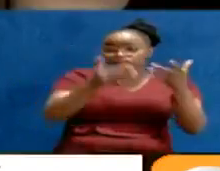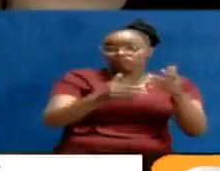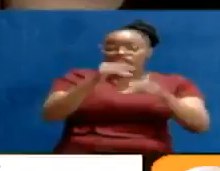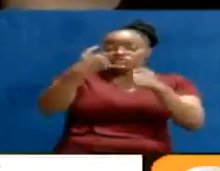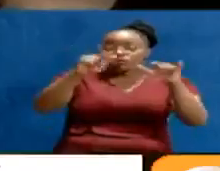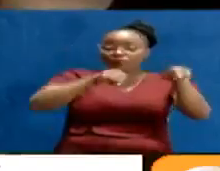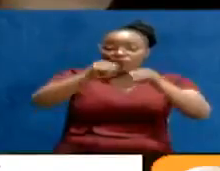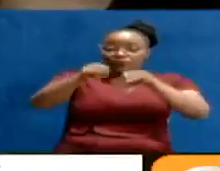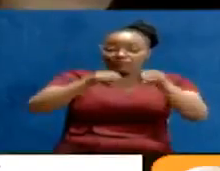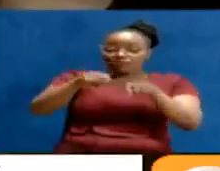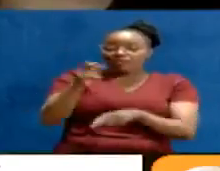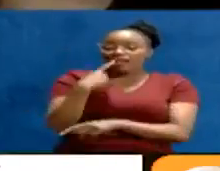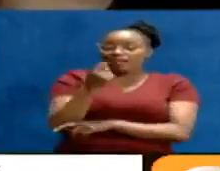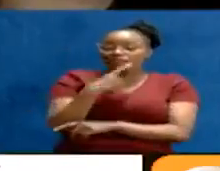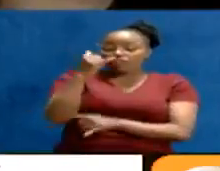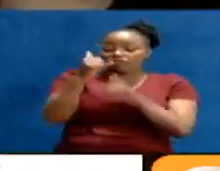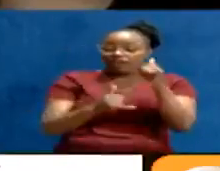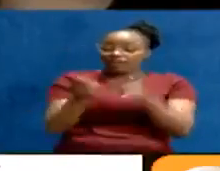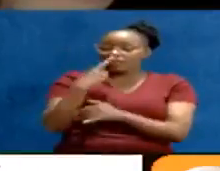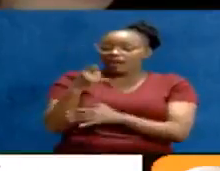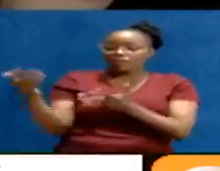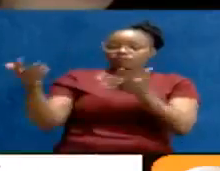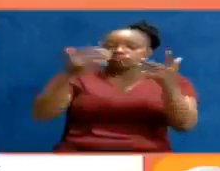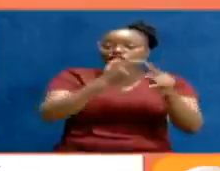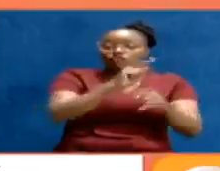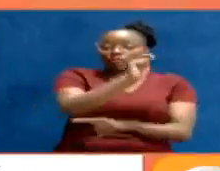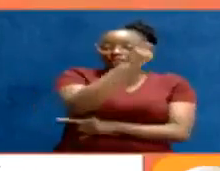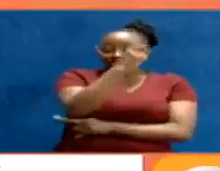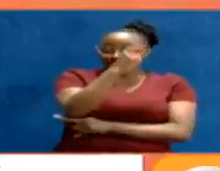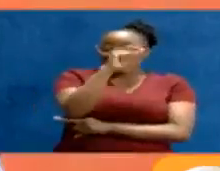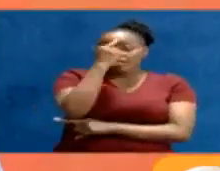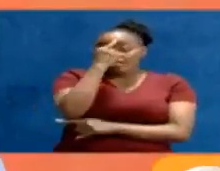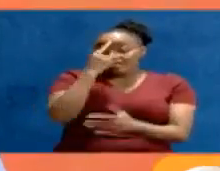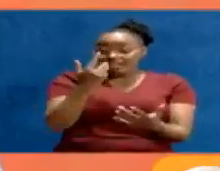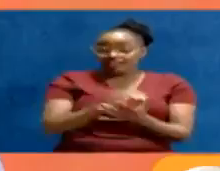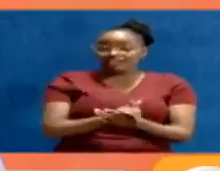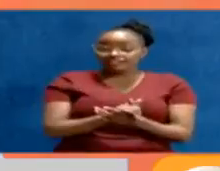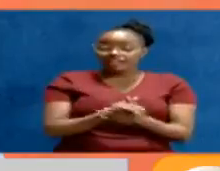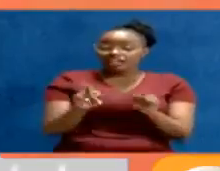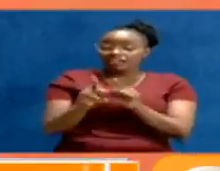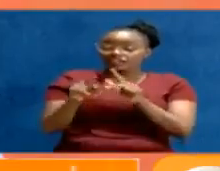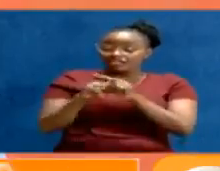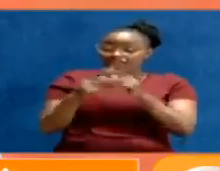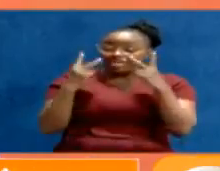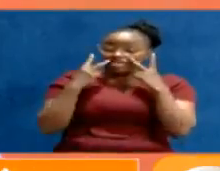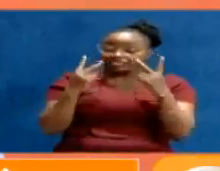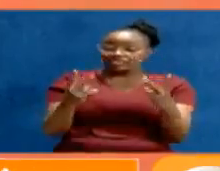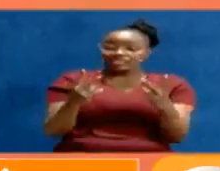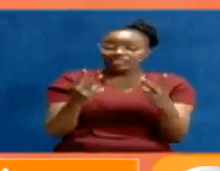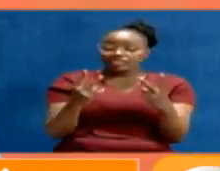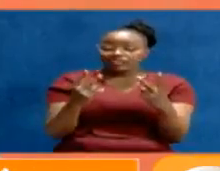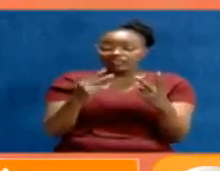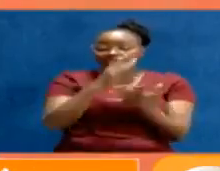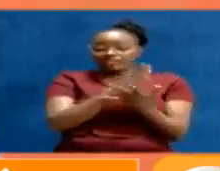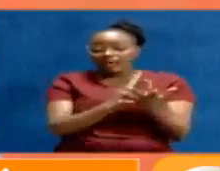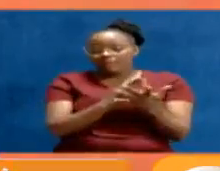virus. The drugs are part of the final products exported to Kenya from India. The last 2 or 3 months, we have started seeing